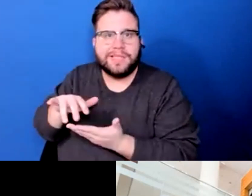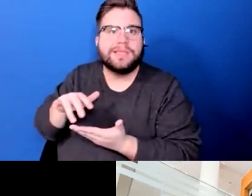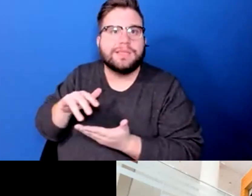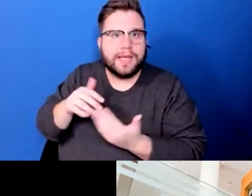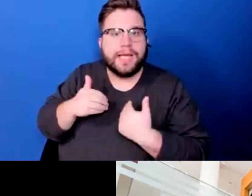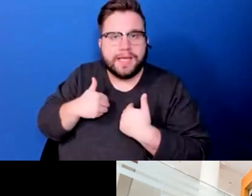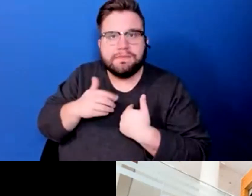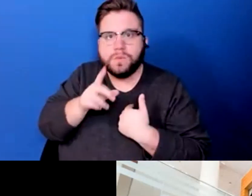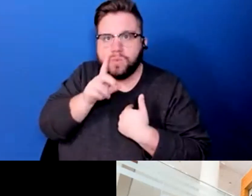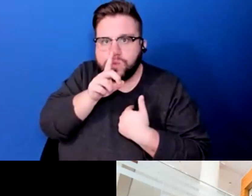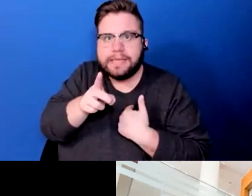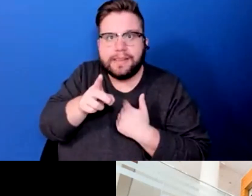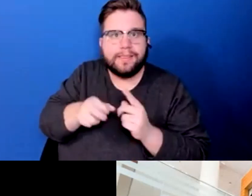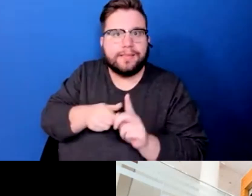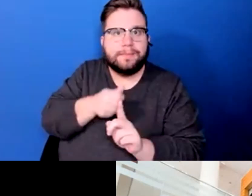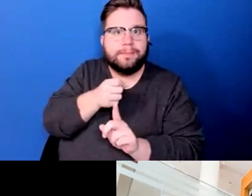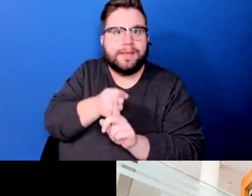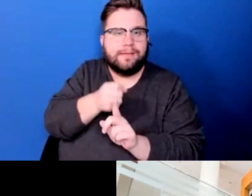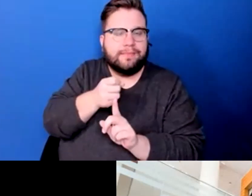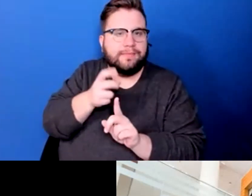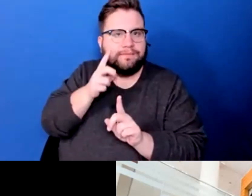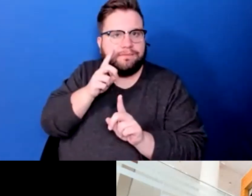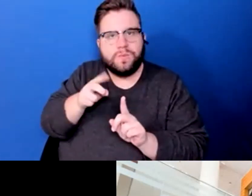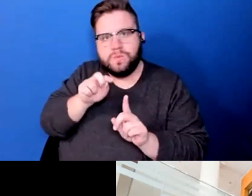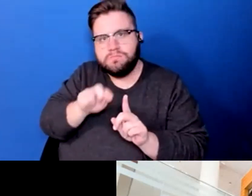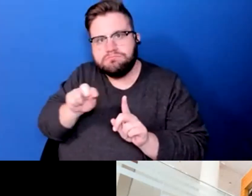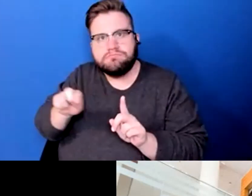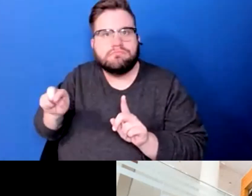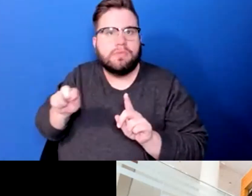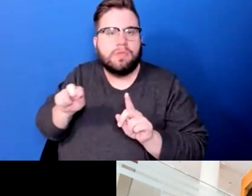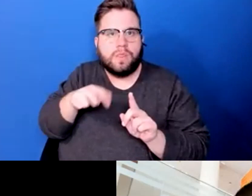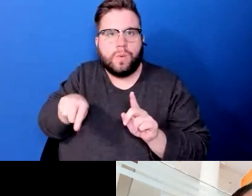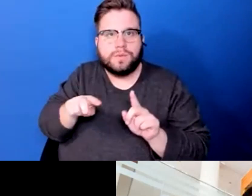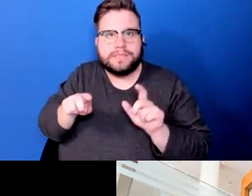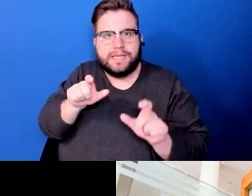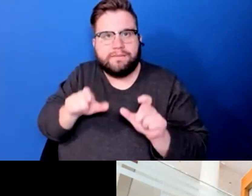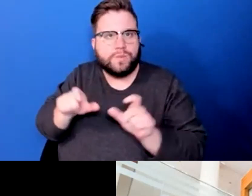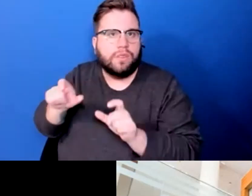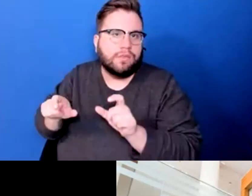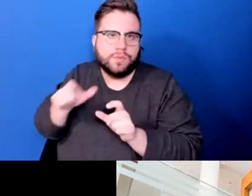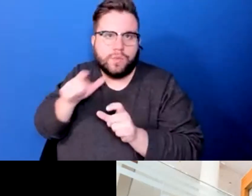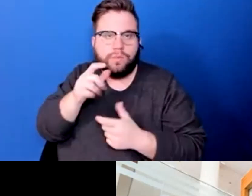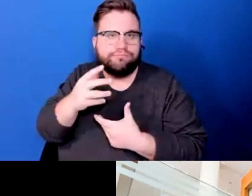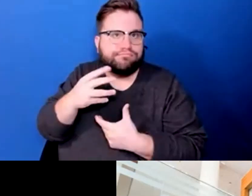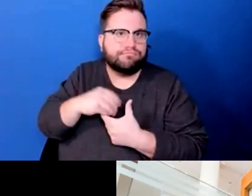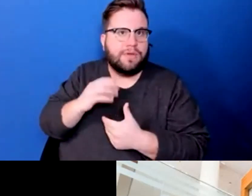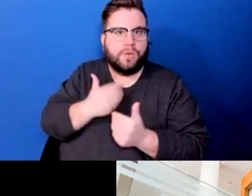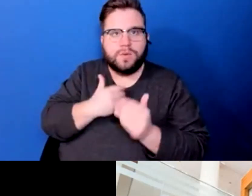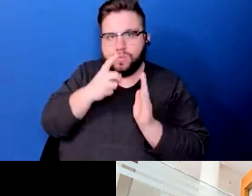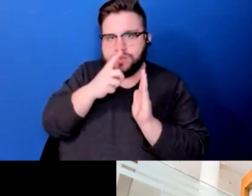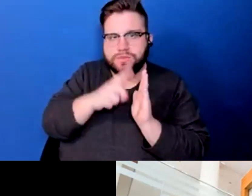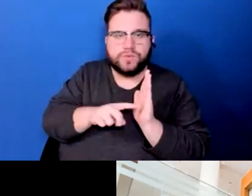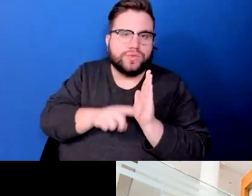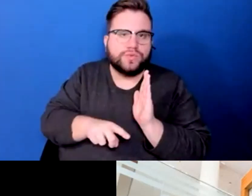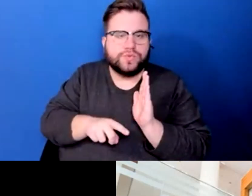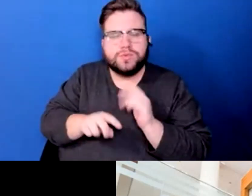to the individuals who are contributing to the research. And then I would also